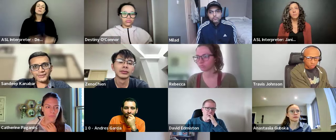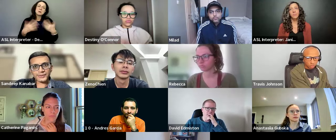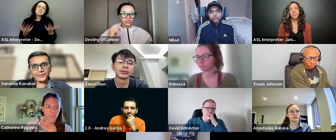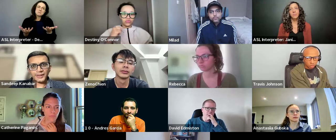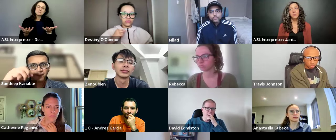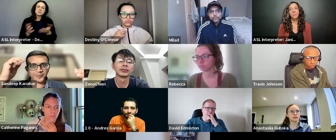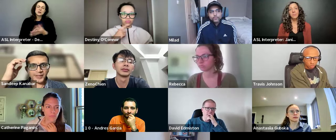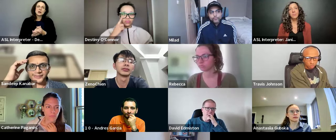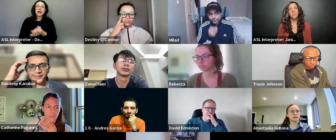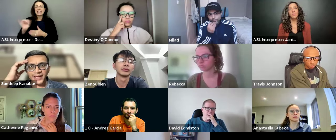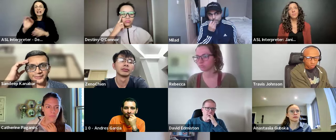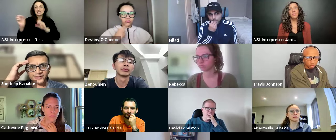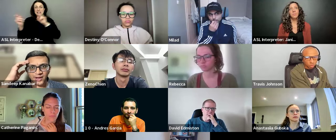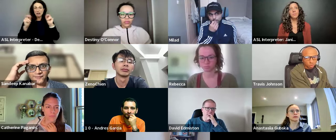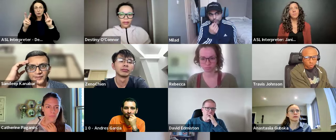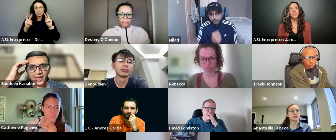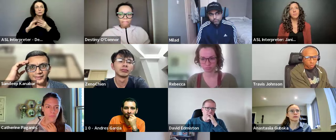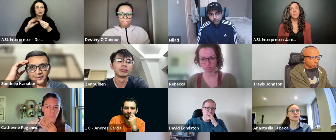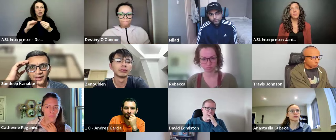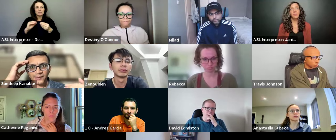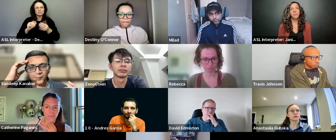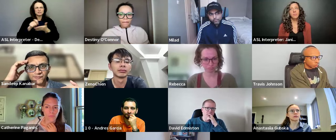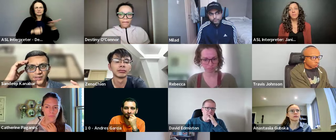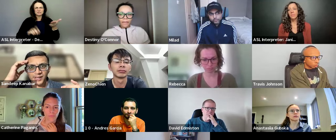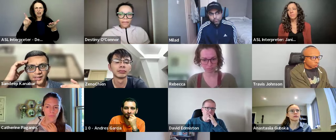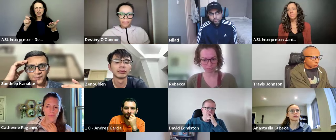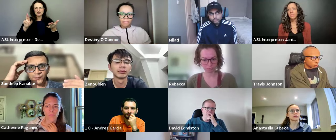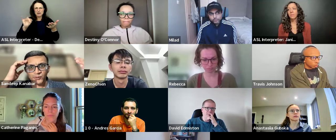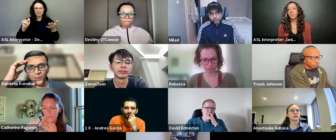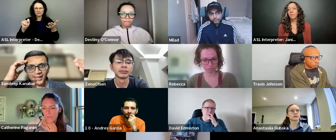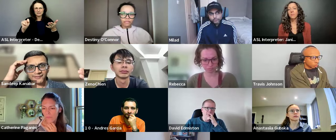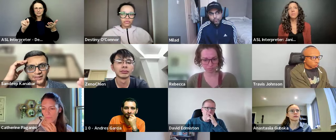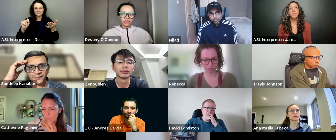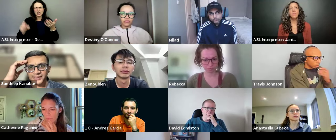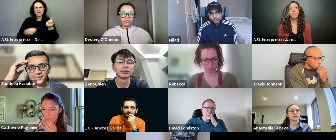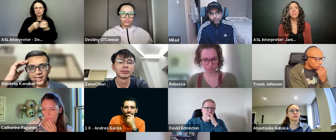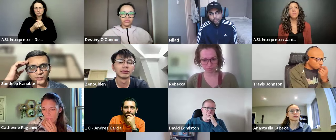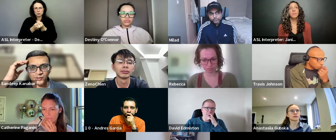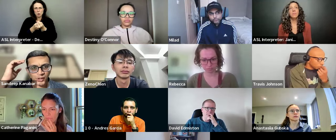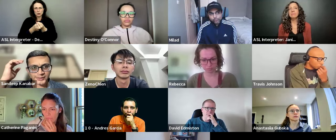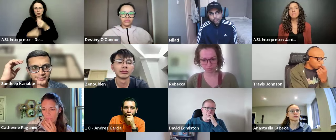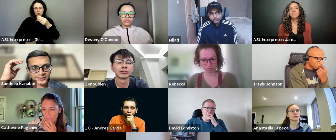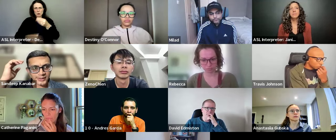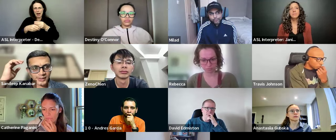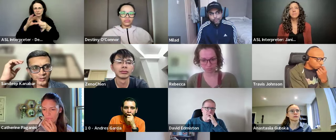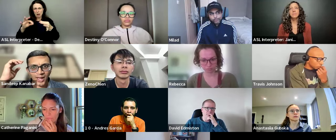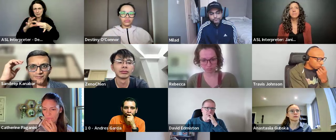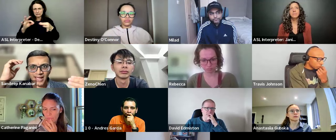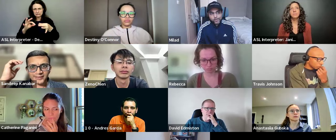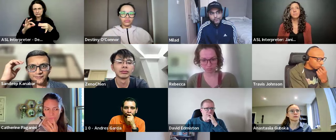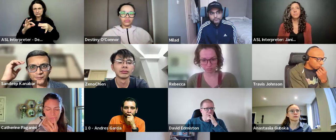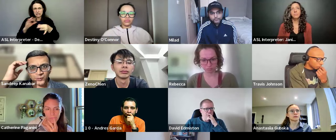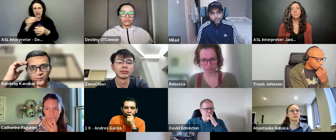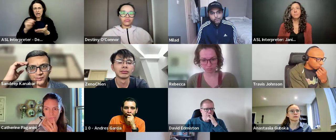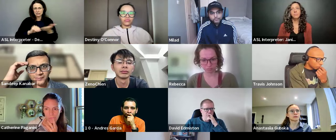So like Catherine had a draft, and then a couple of us are supposed to add our comments and notes on it. So